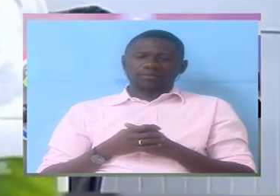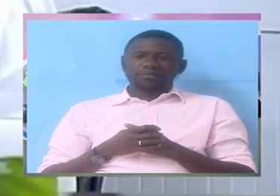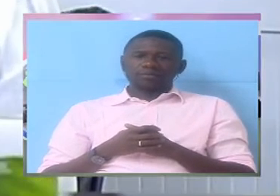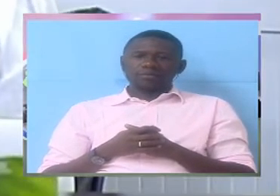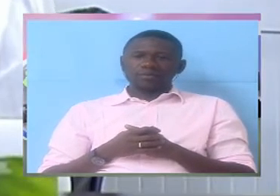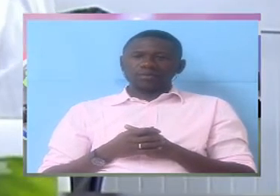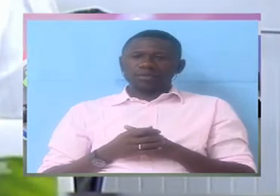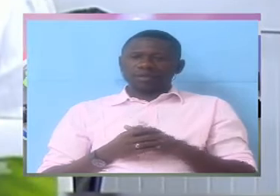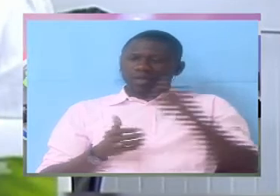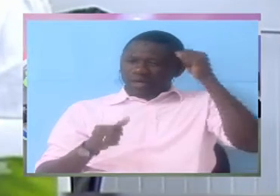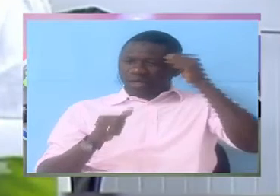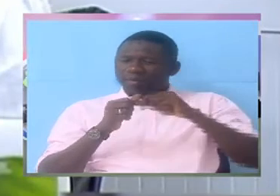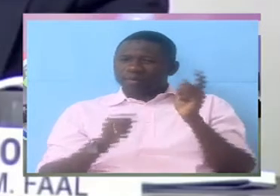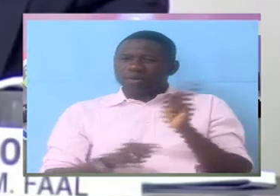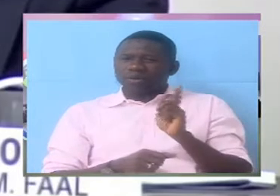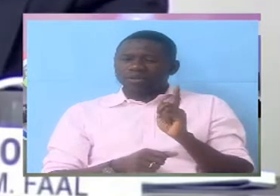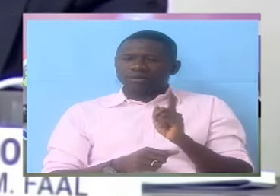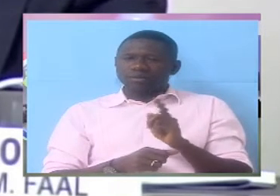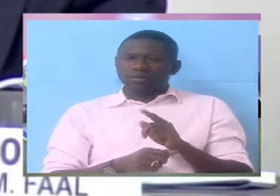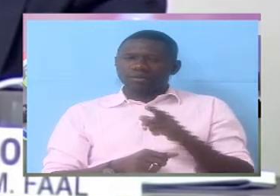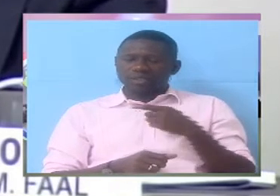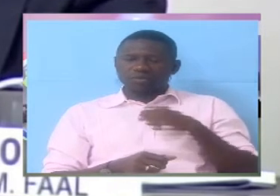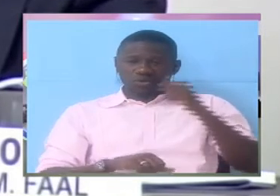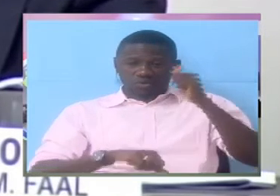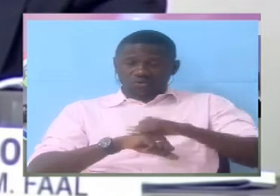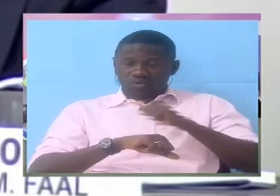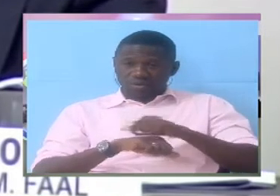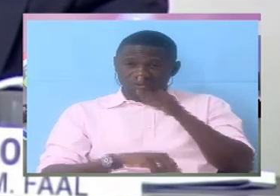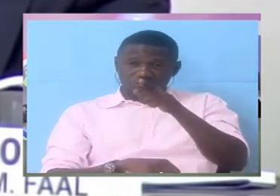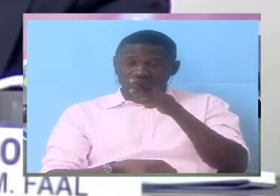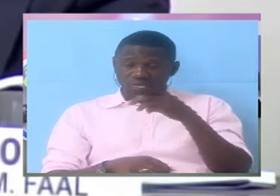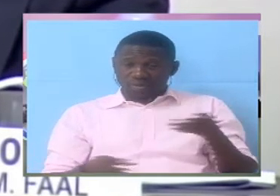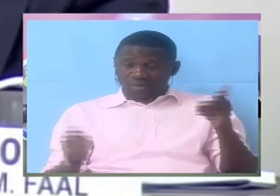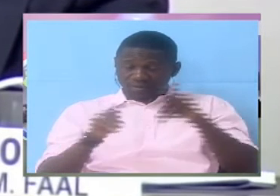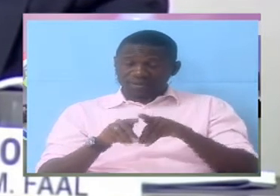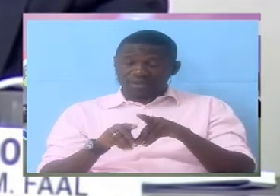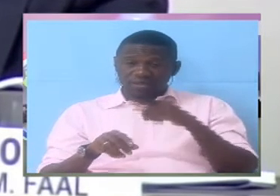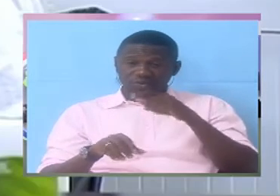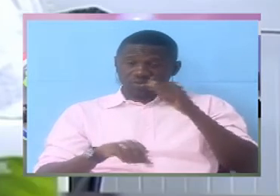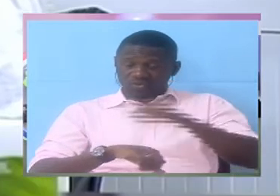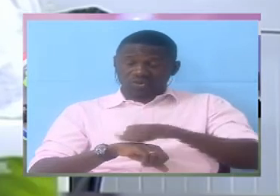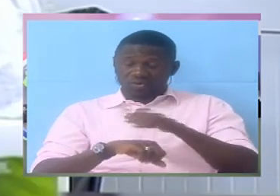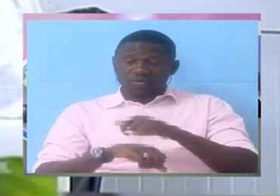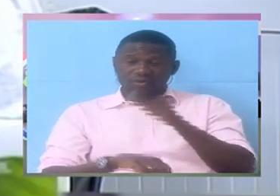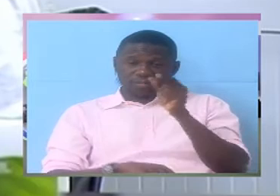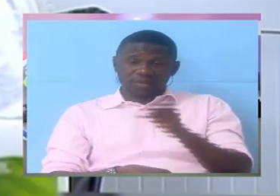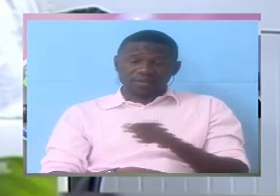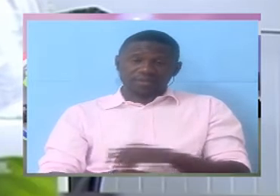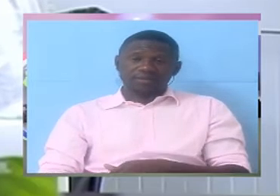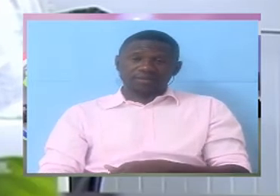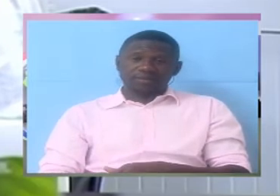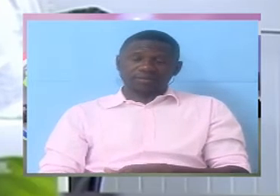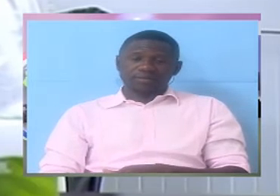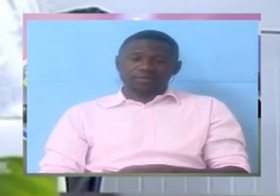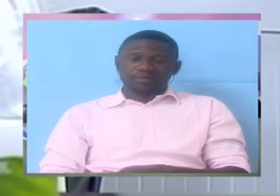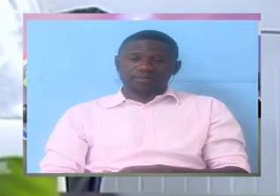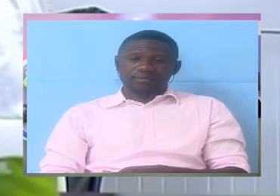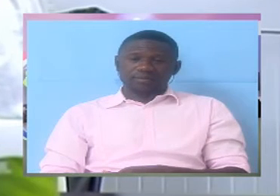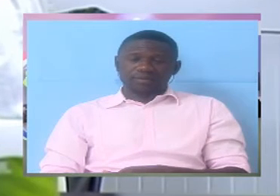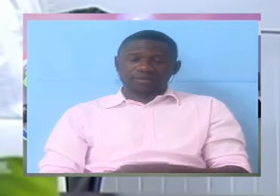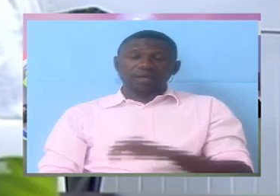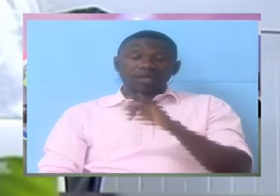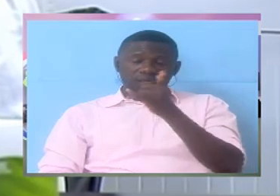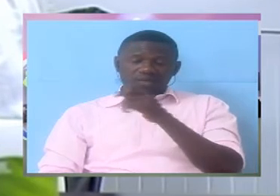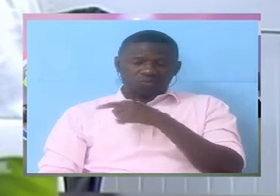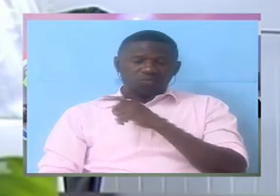tebulala. That he was tortured by you. Amongst others. That's what he said. I've heard him